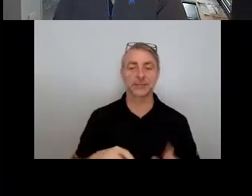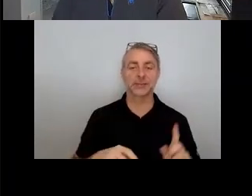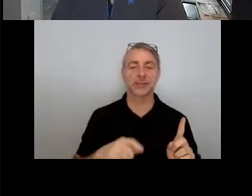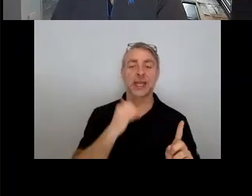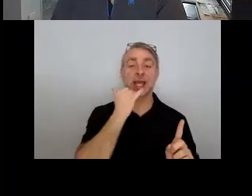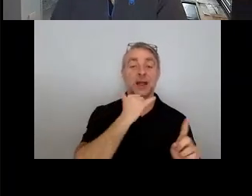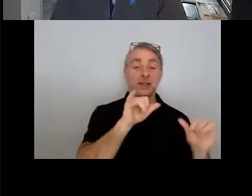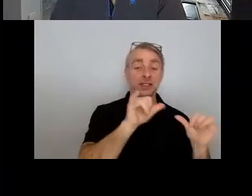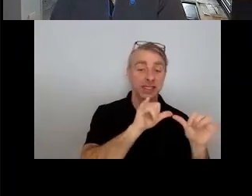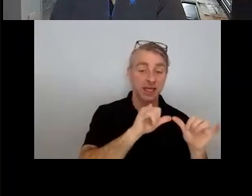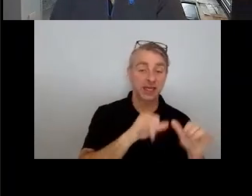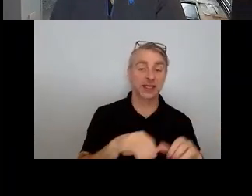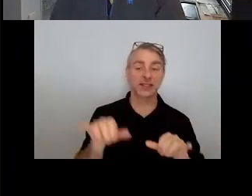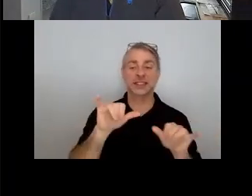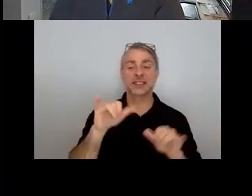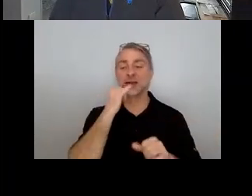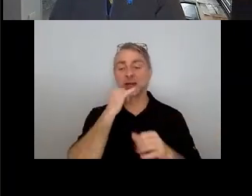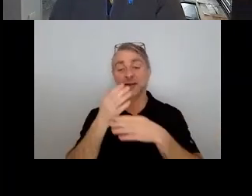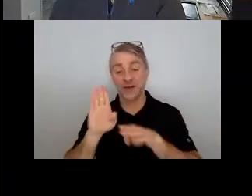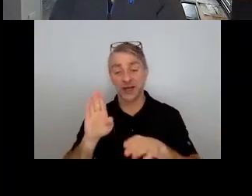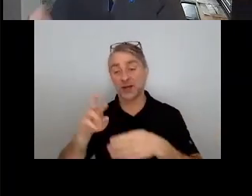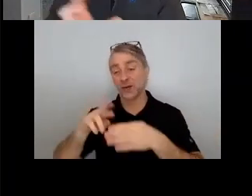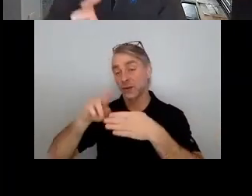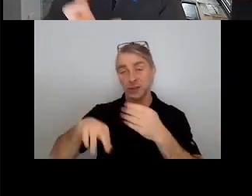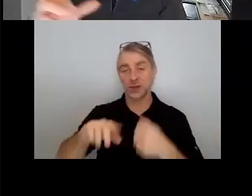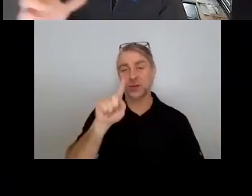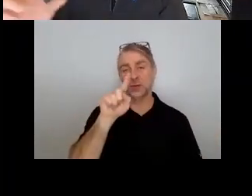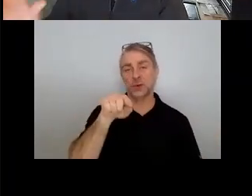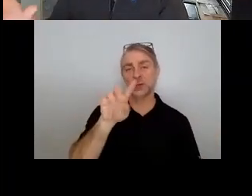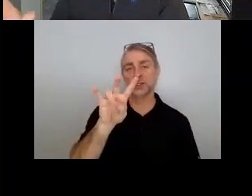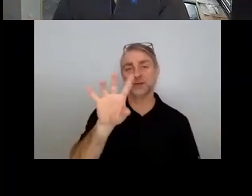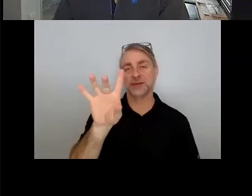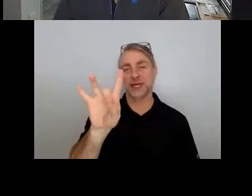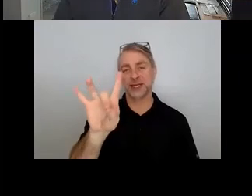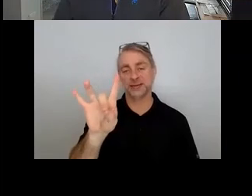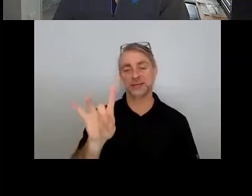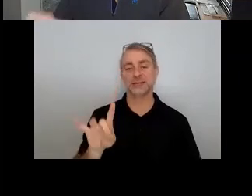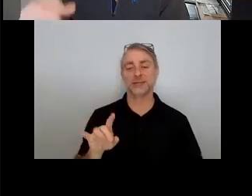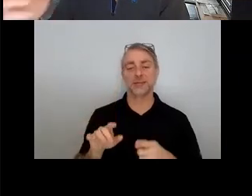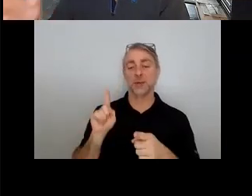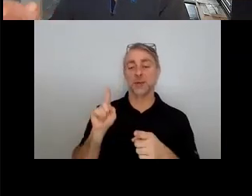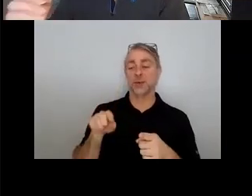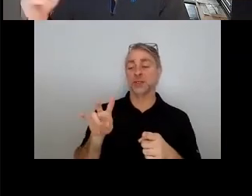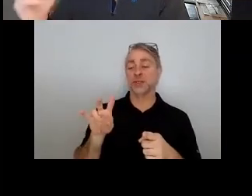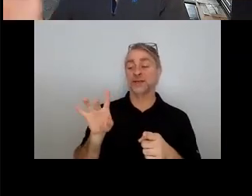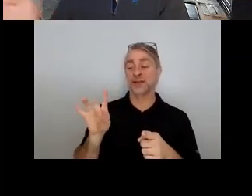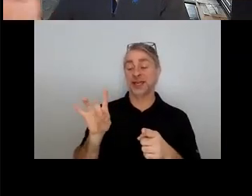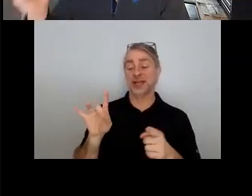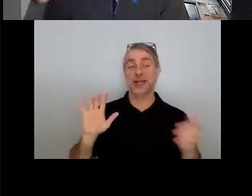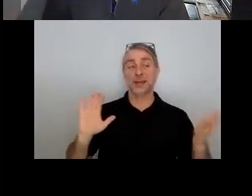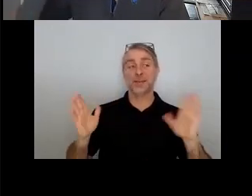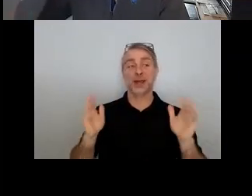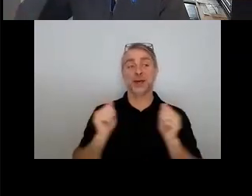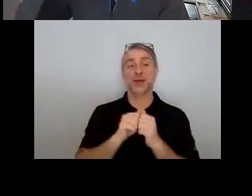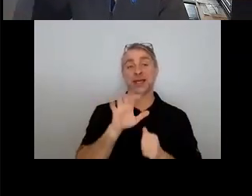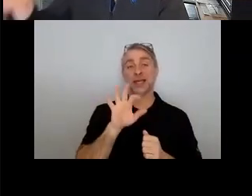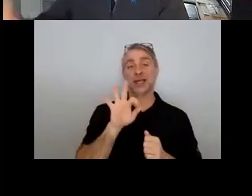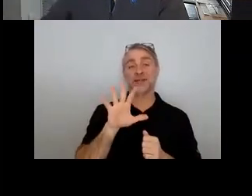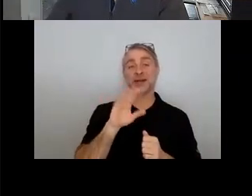estimated, and we get 1.78. So again, comparing that to a critical value or 95% critical value